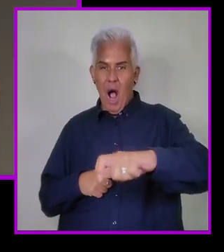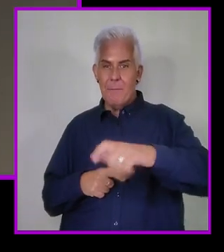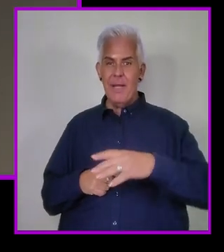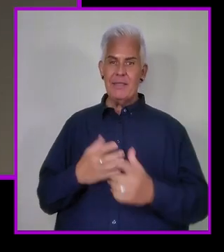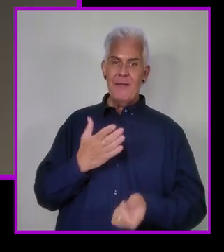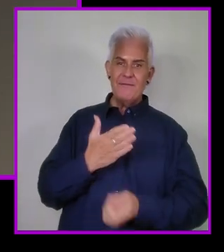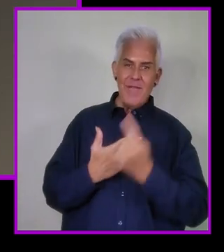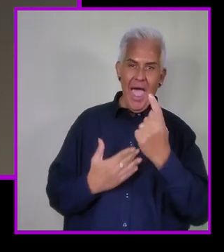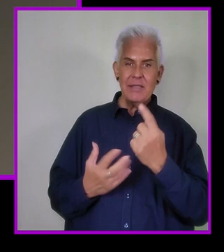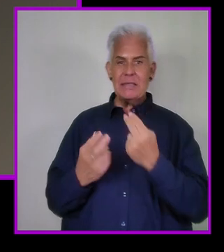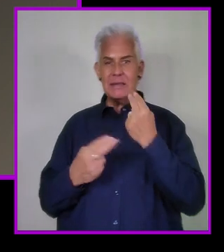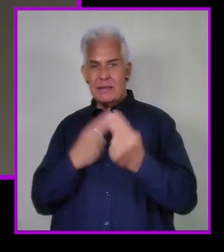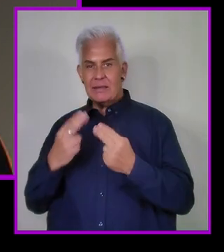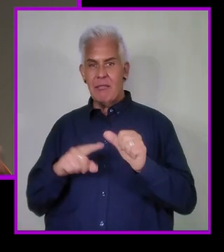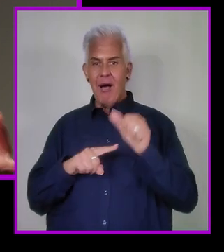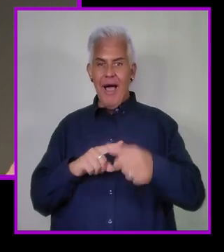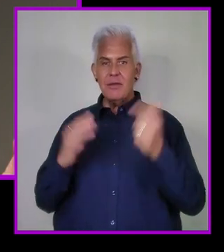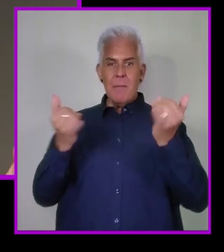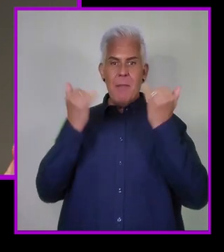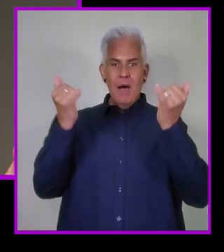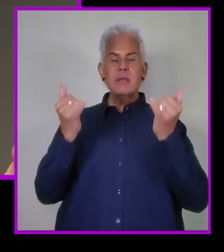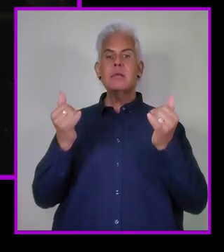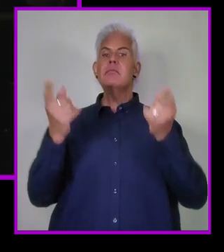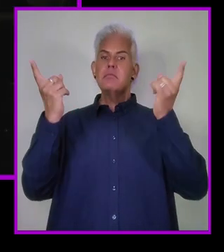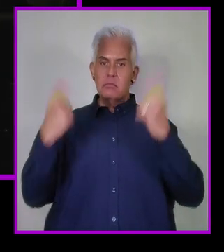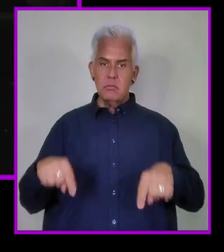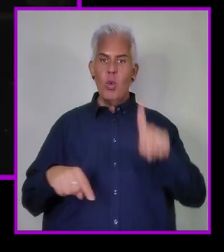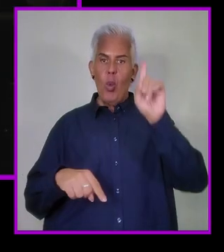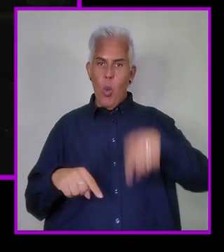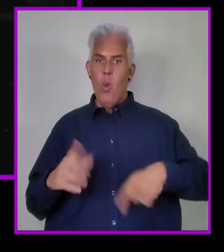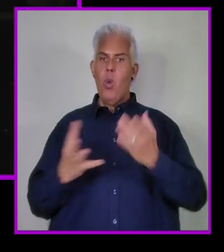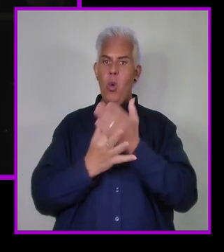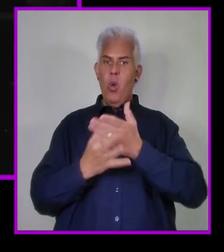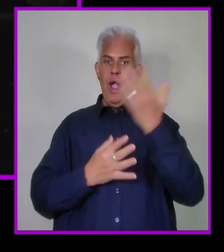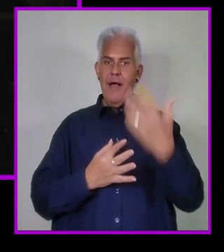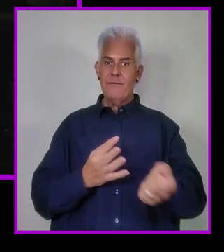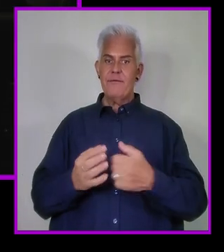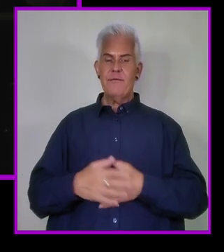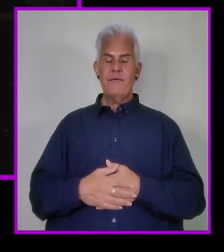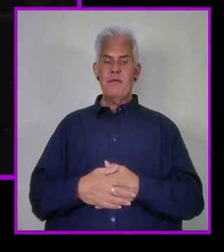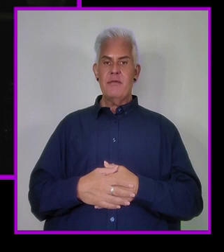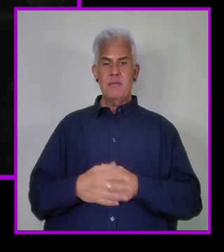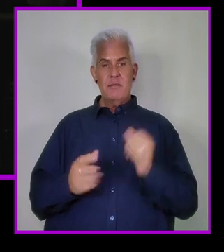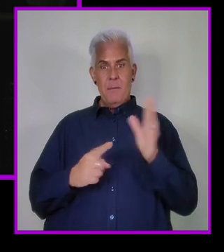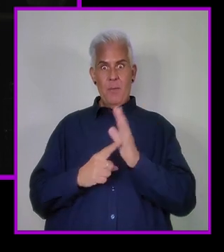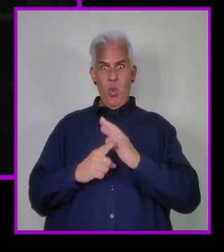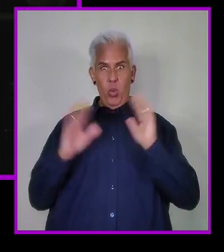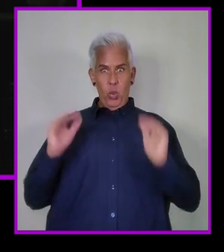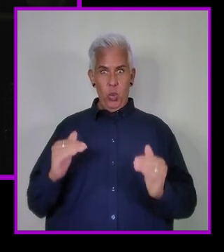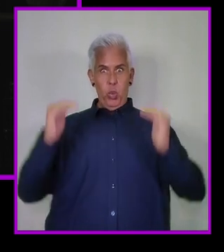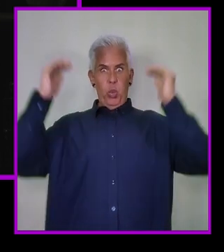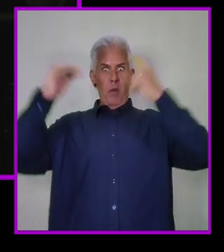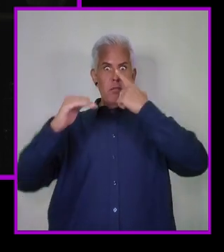event, through to the dinner and the party afterwards, all of it is now made accessible. And you know, it's really important that on such a big, high-profile